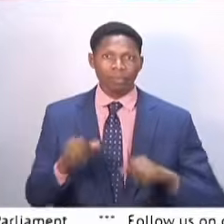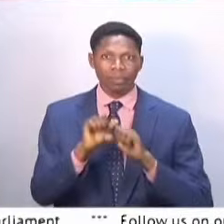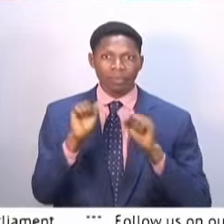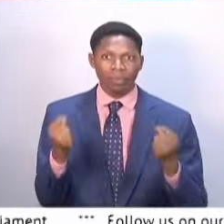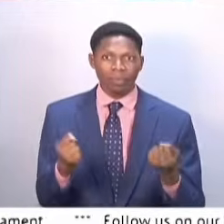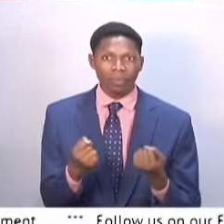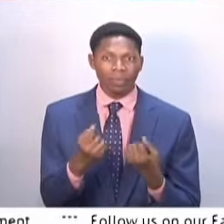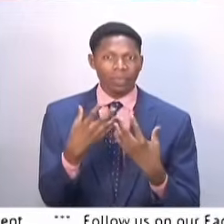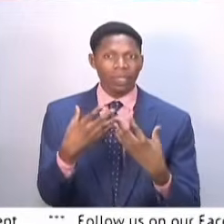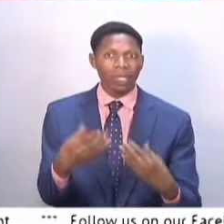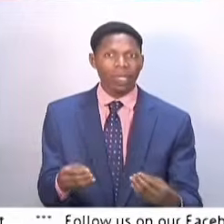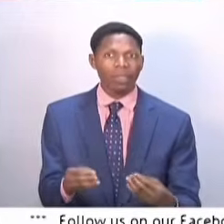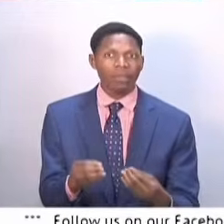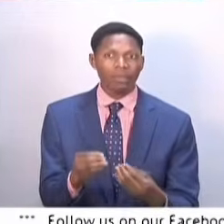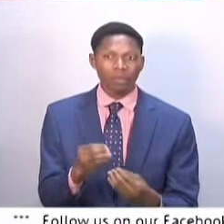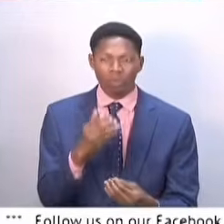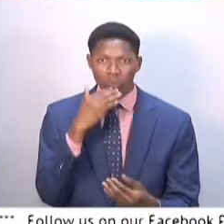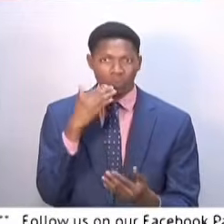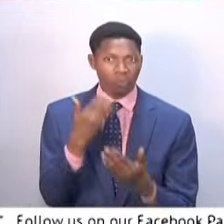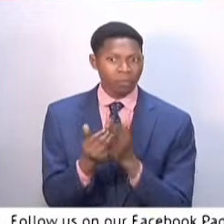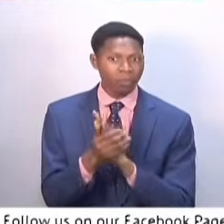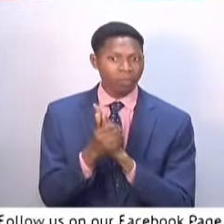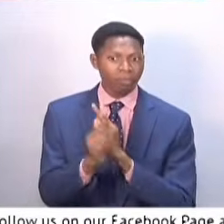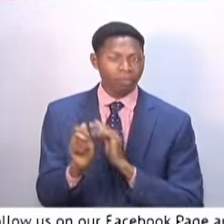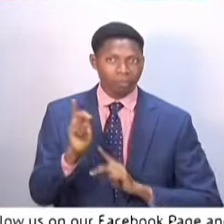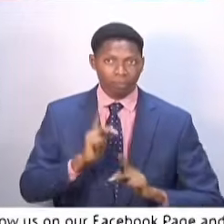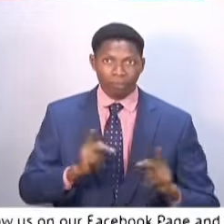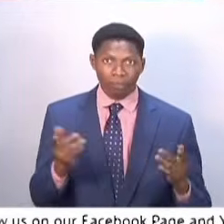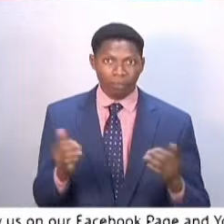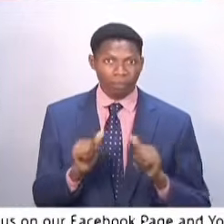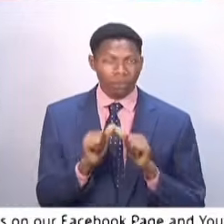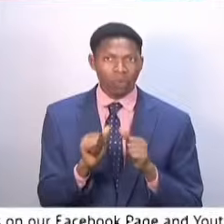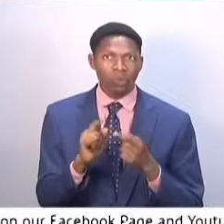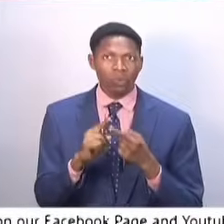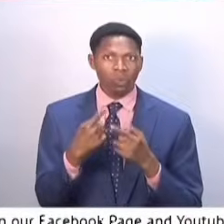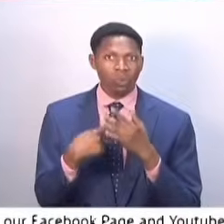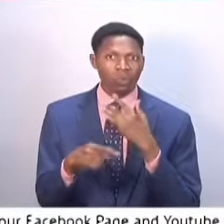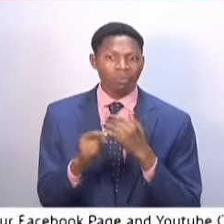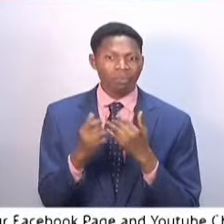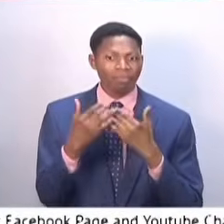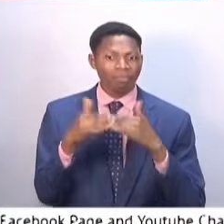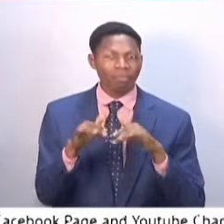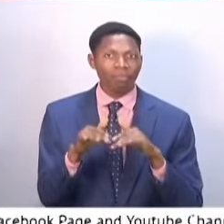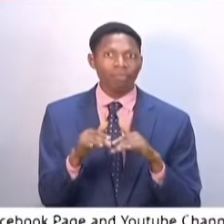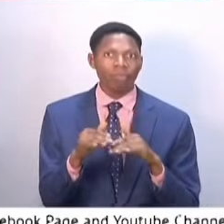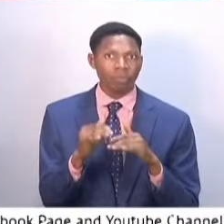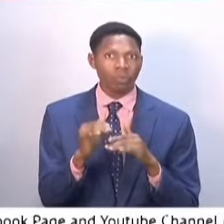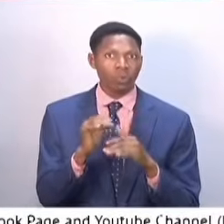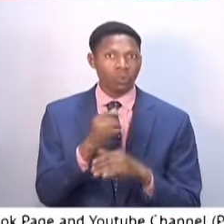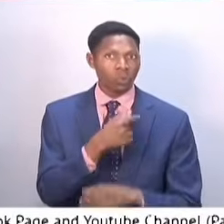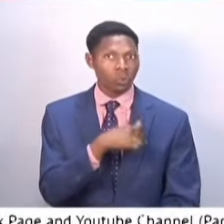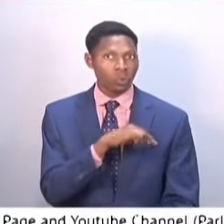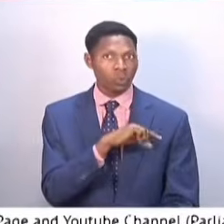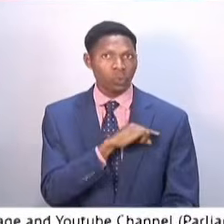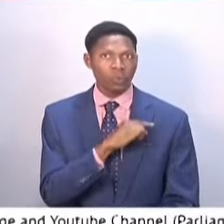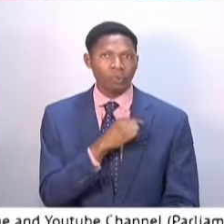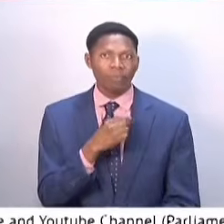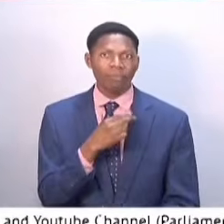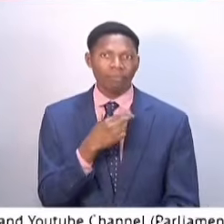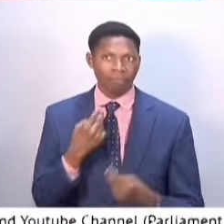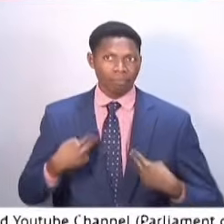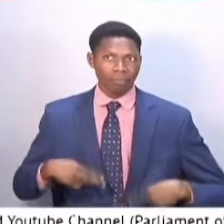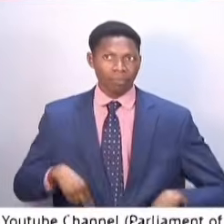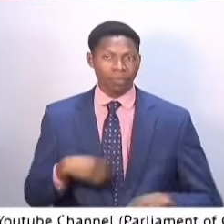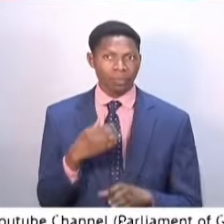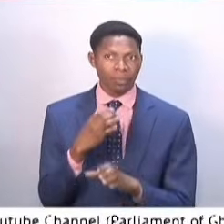the absence of adequate skilled personnel continues to undermine access to quality health care.